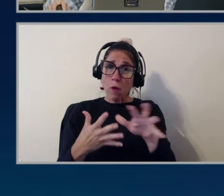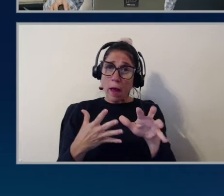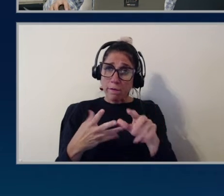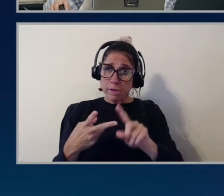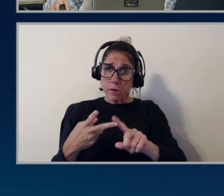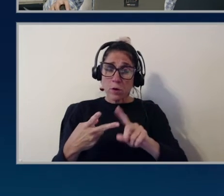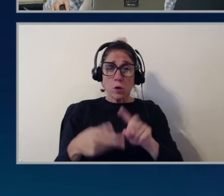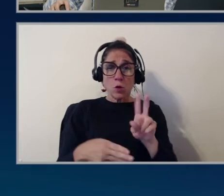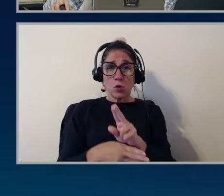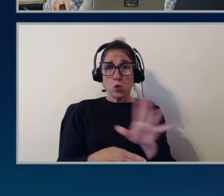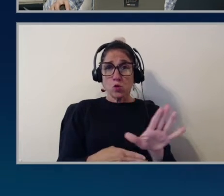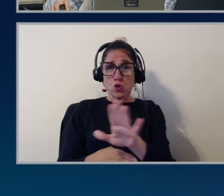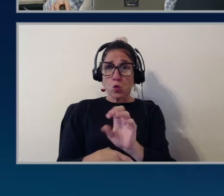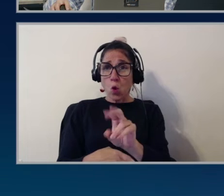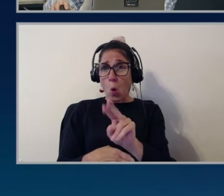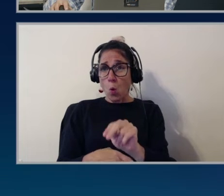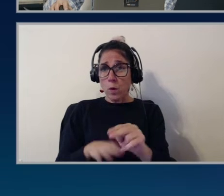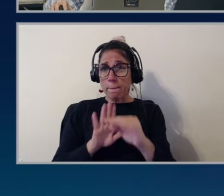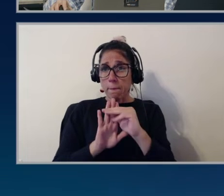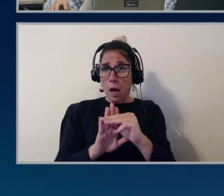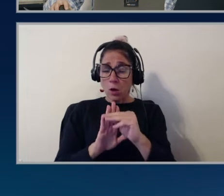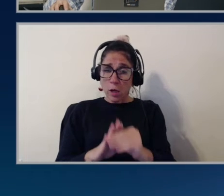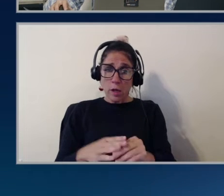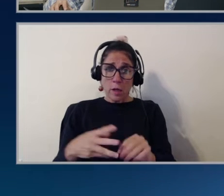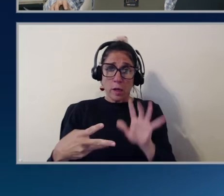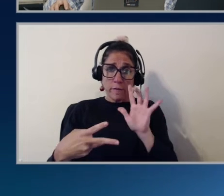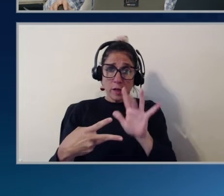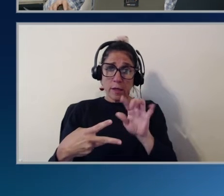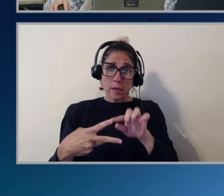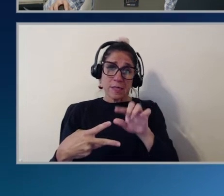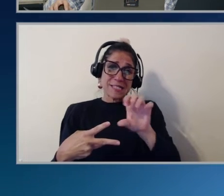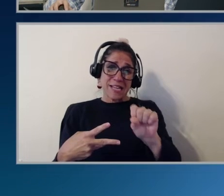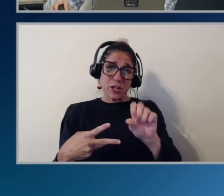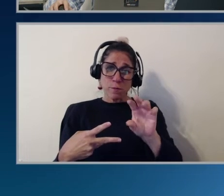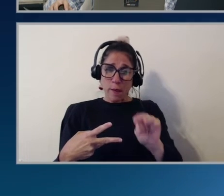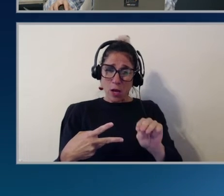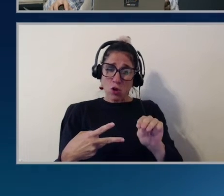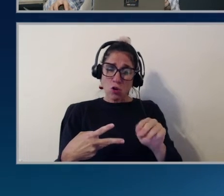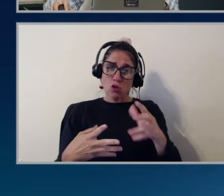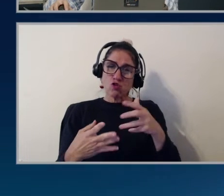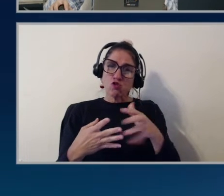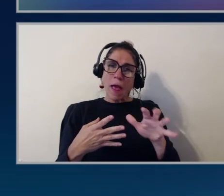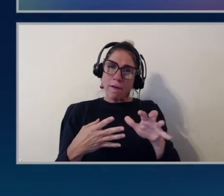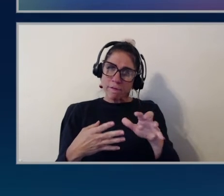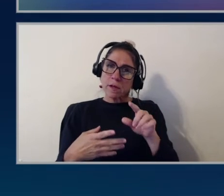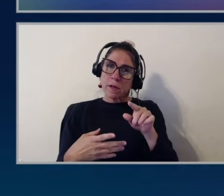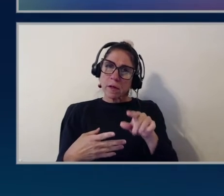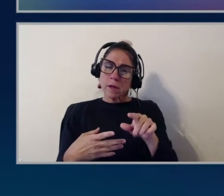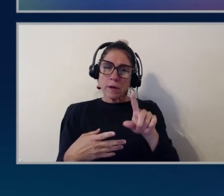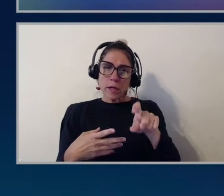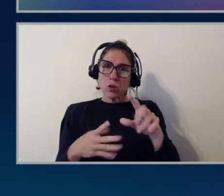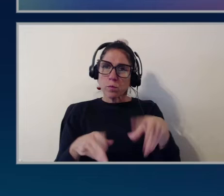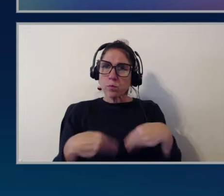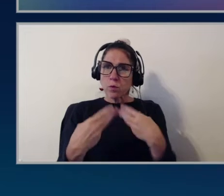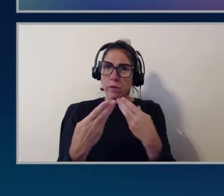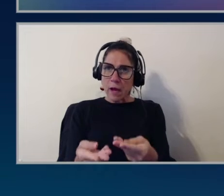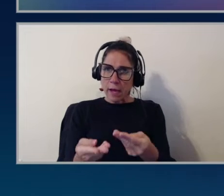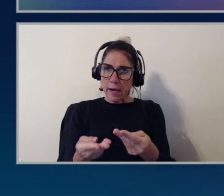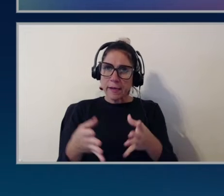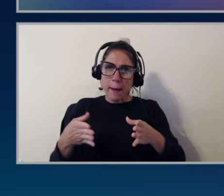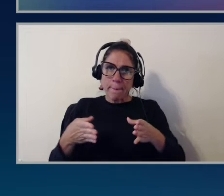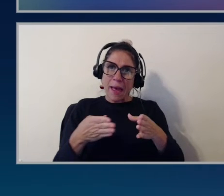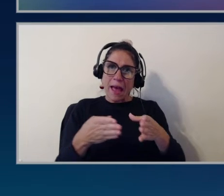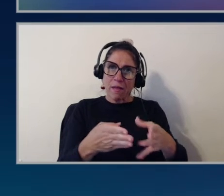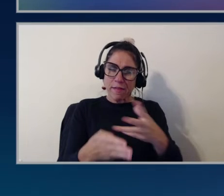your own model. If you click SageMaker draft model, then you need to provide a path, and you